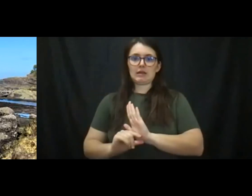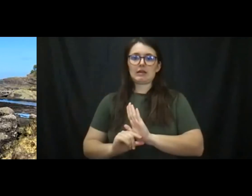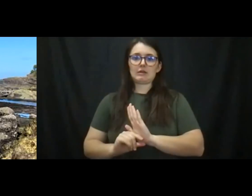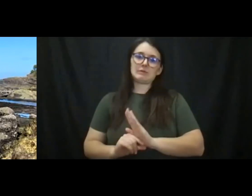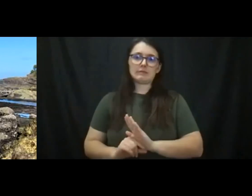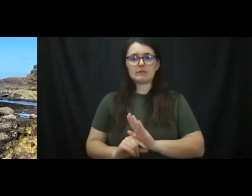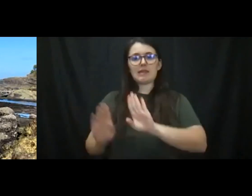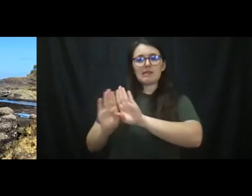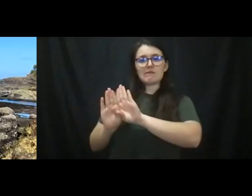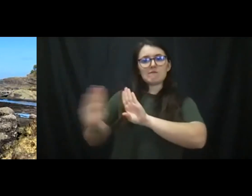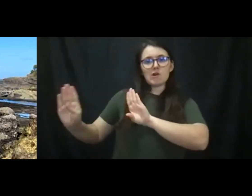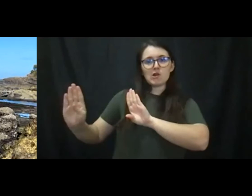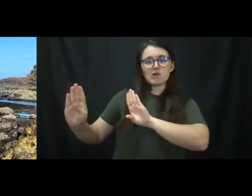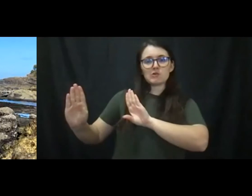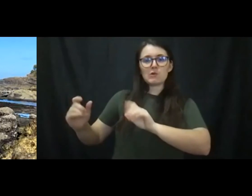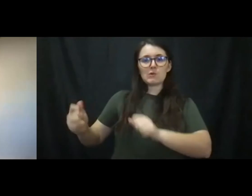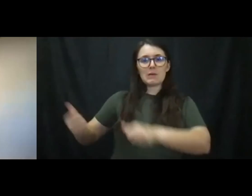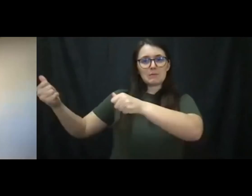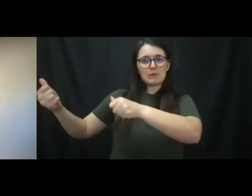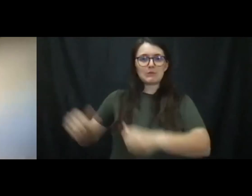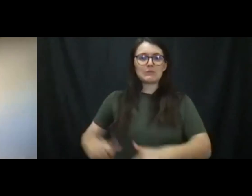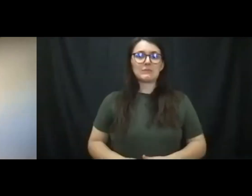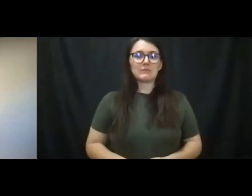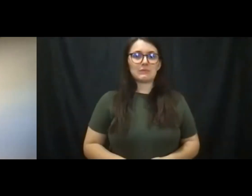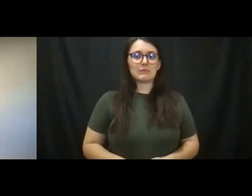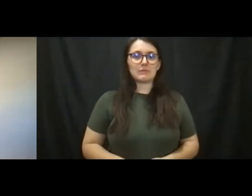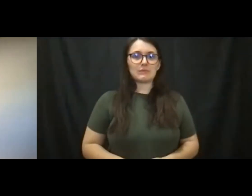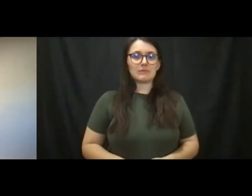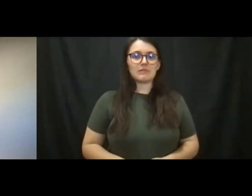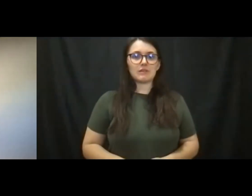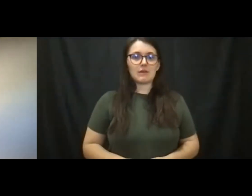to remove that really quick so this works.